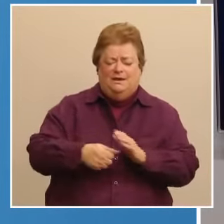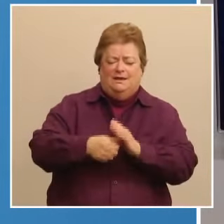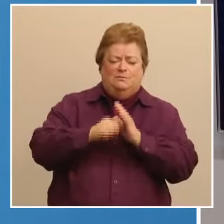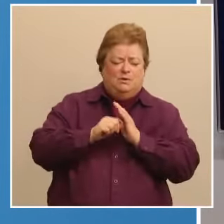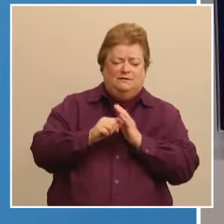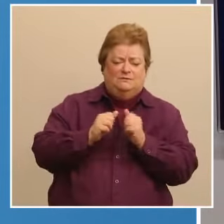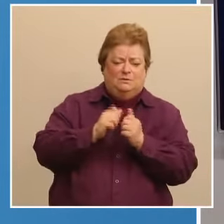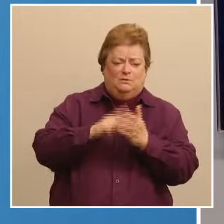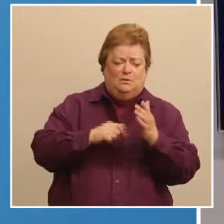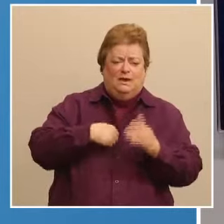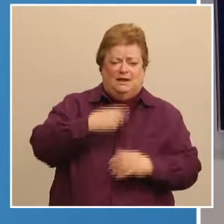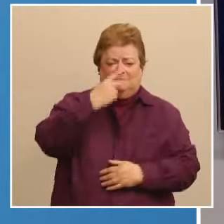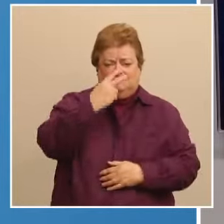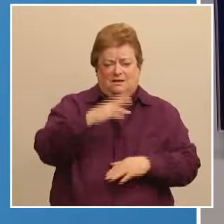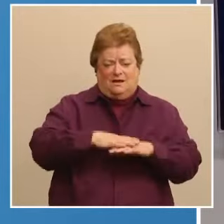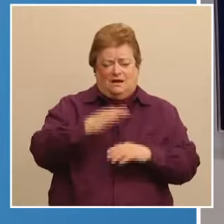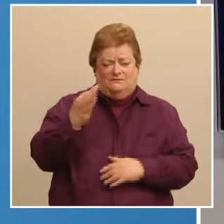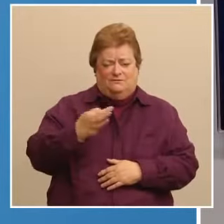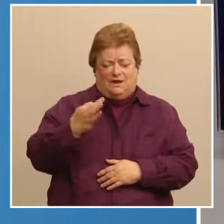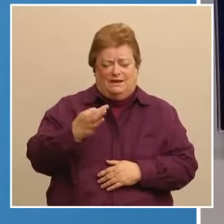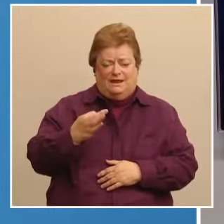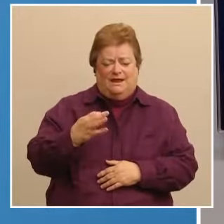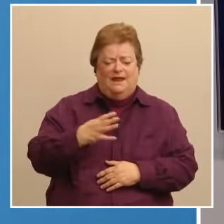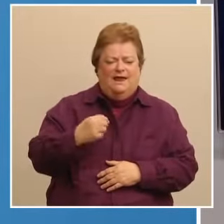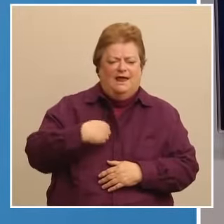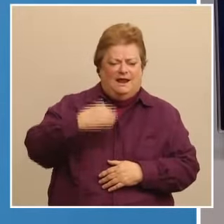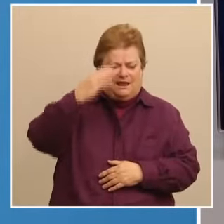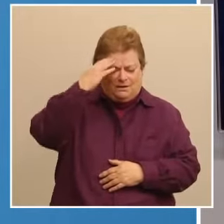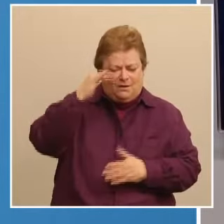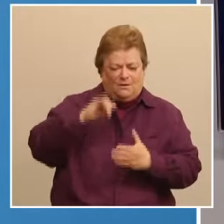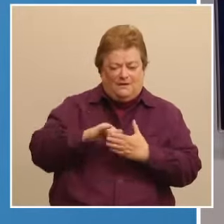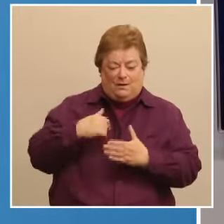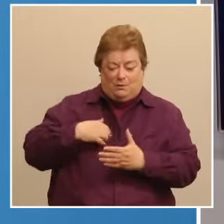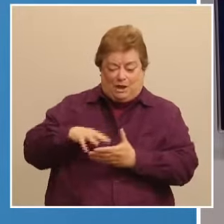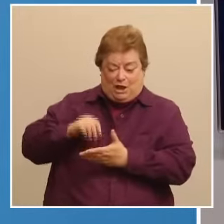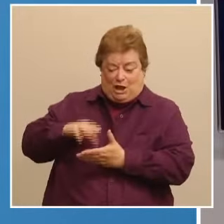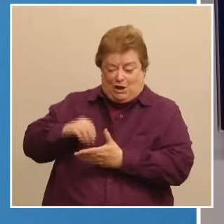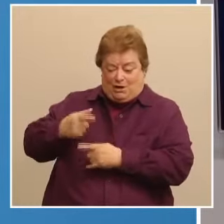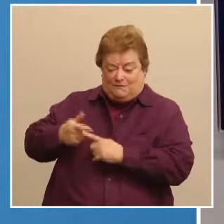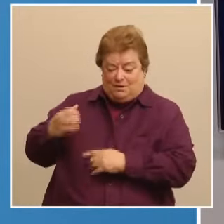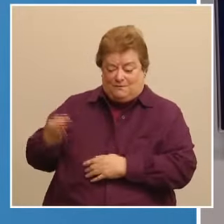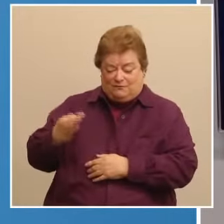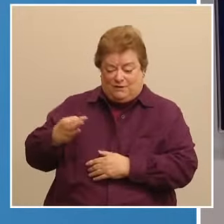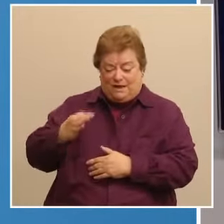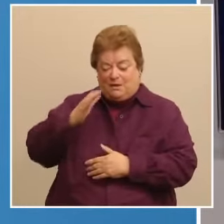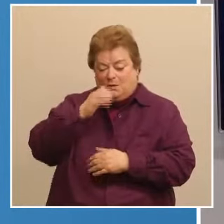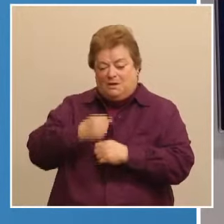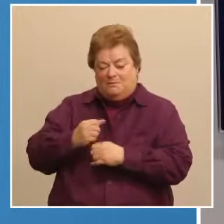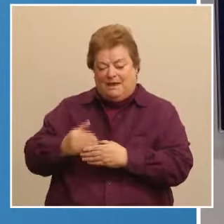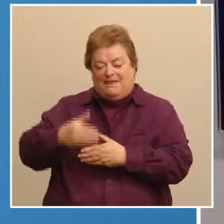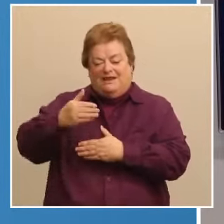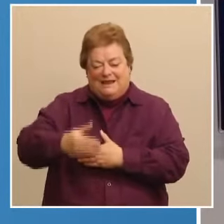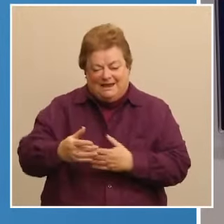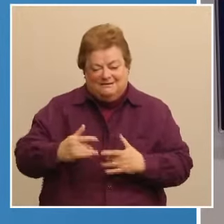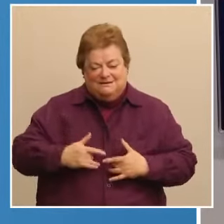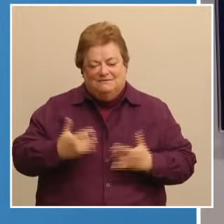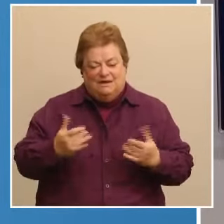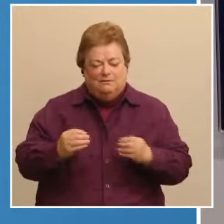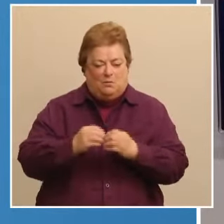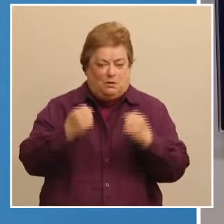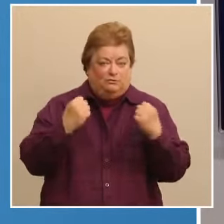saw Friday, and I just know that lessons learned from Friday will make next event even